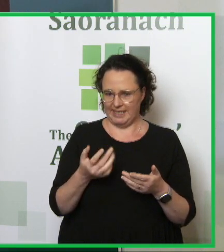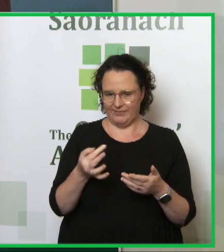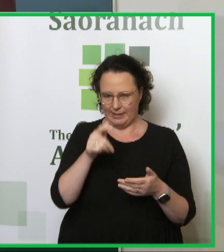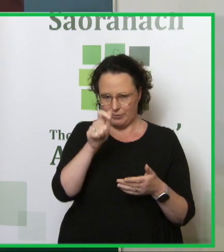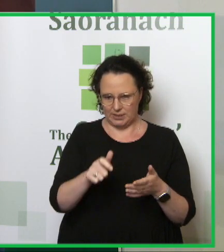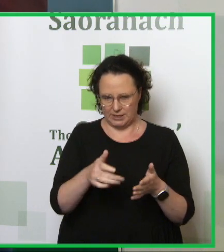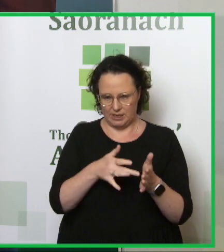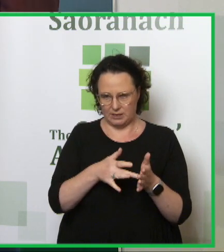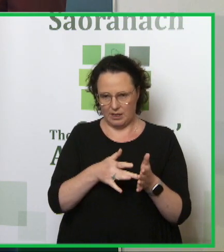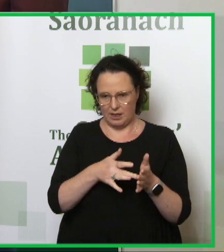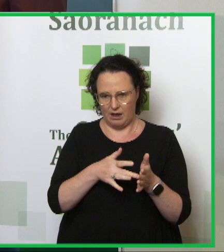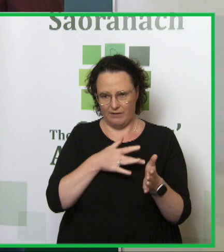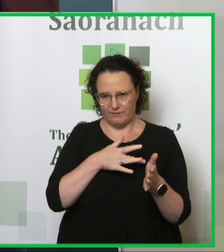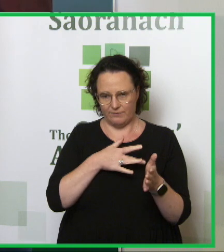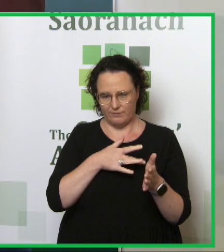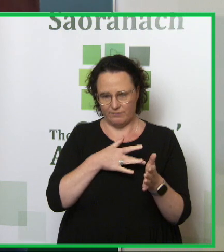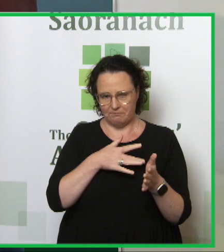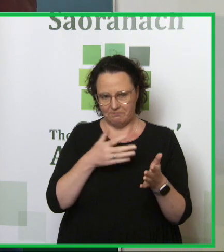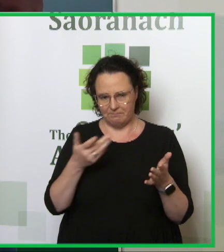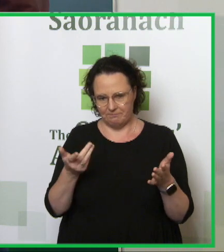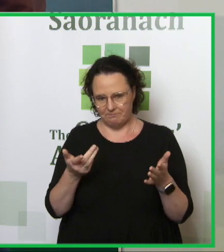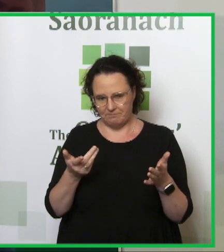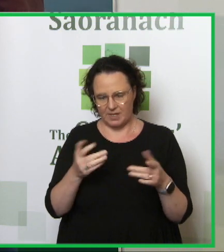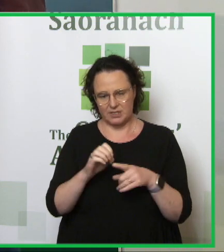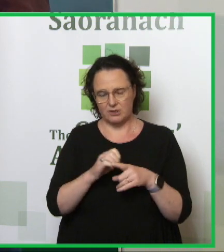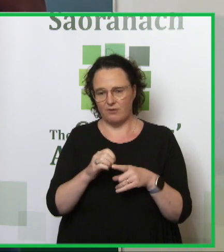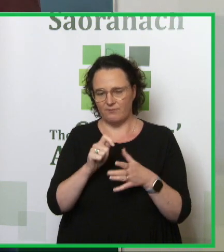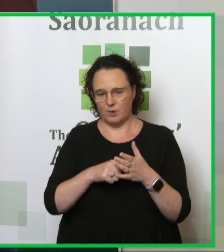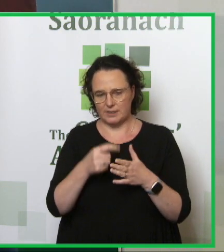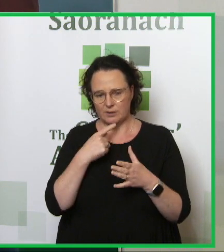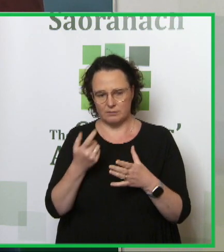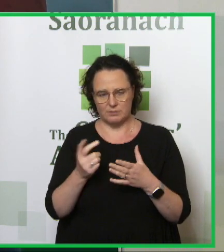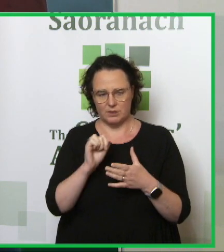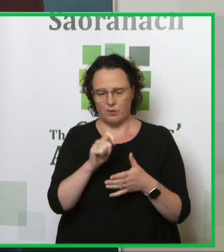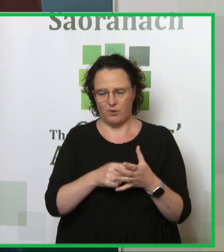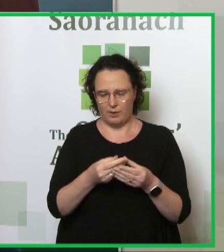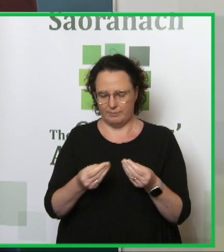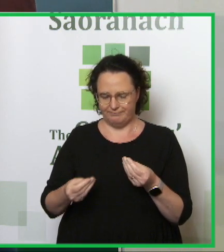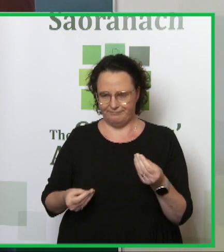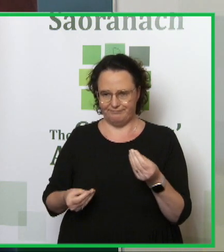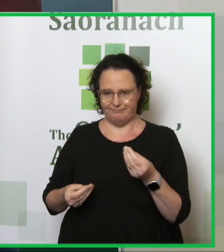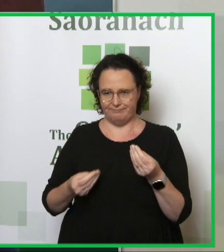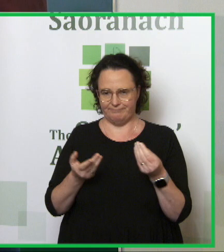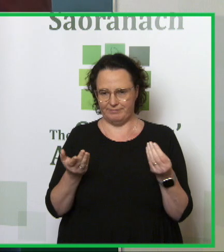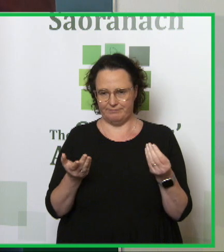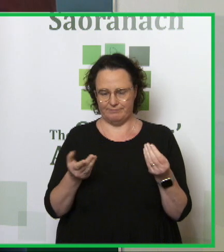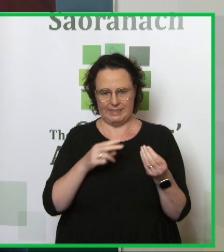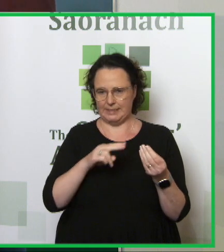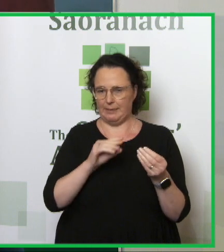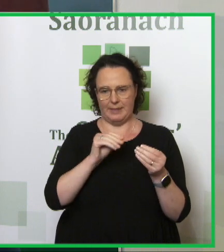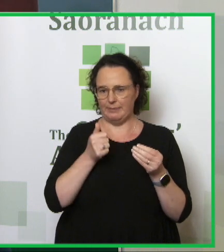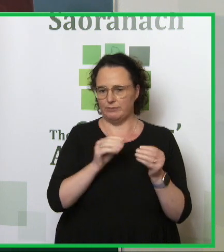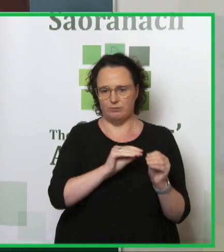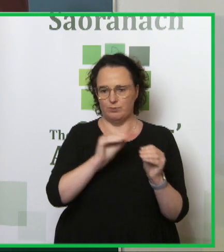person's knocked out. And that's exactly what happens here. Where we can, if somebody has given us an indication of their preferences and we say,